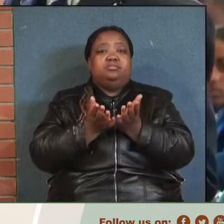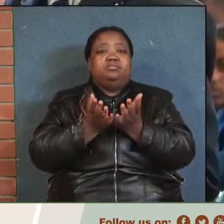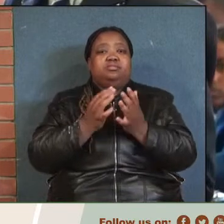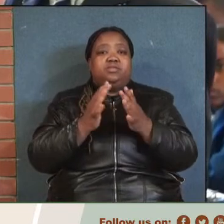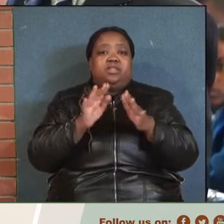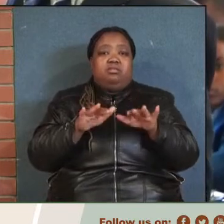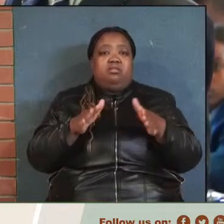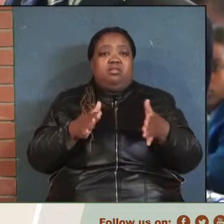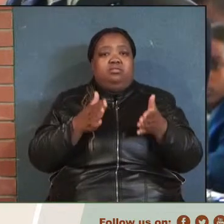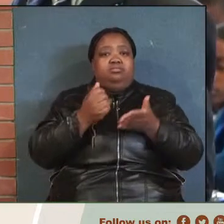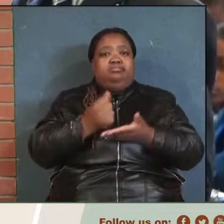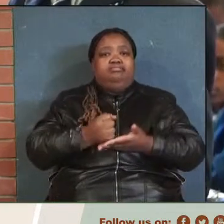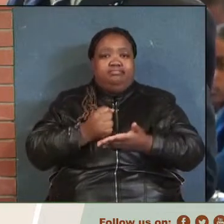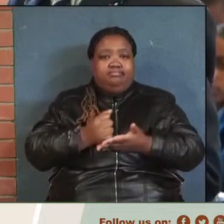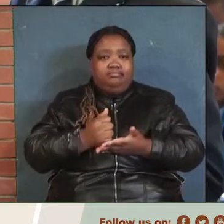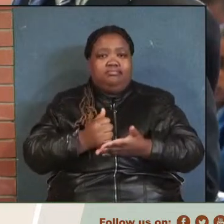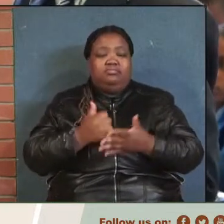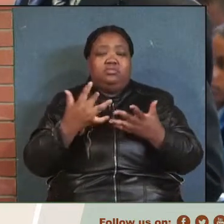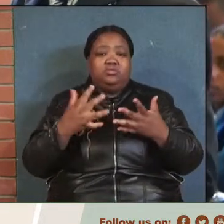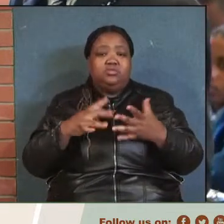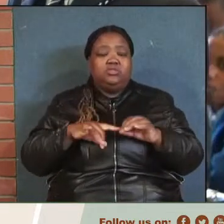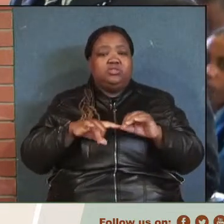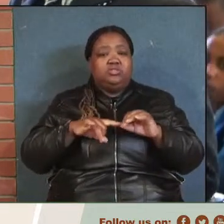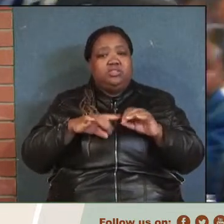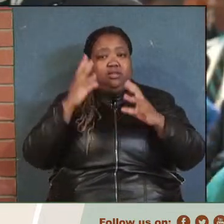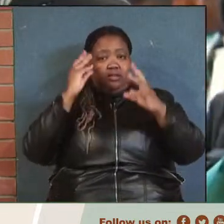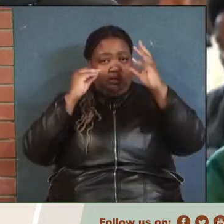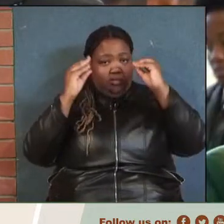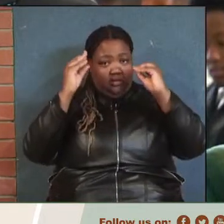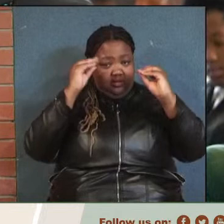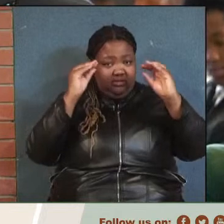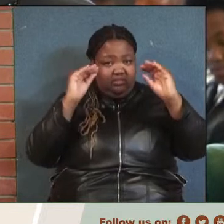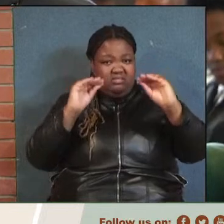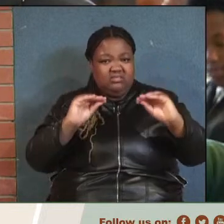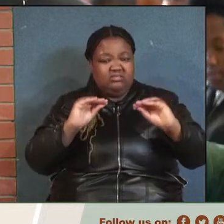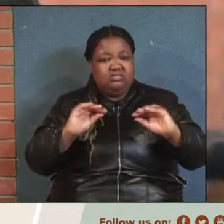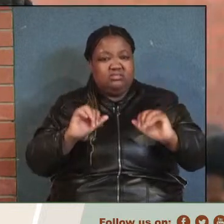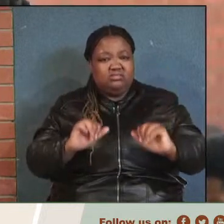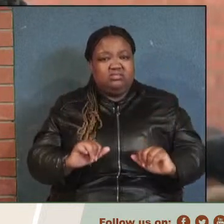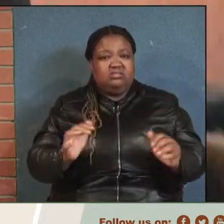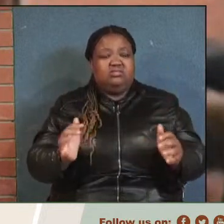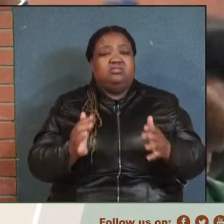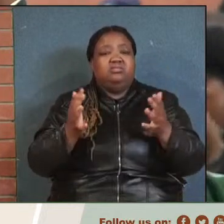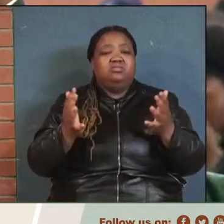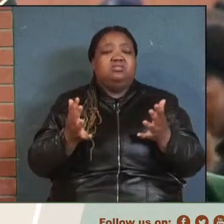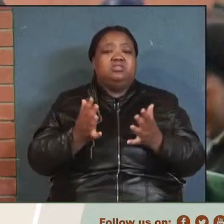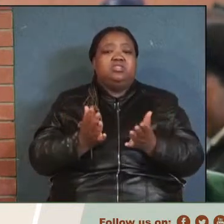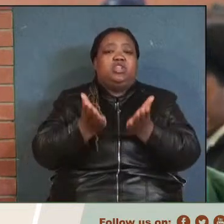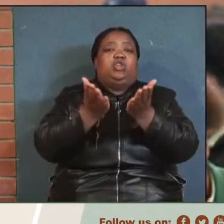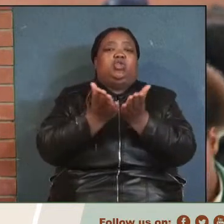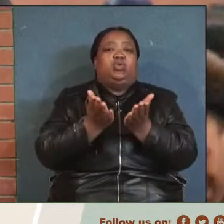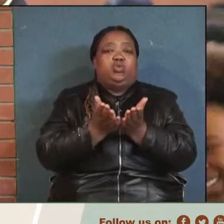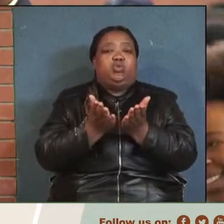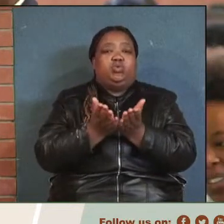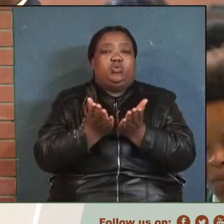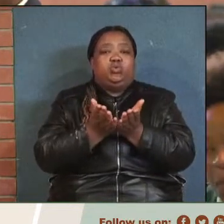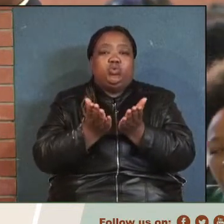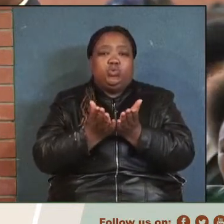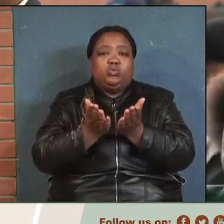quality learning and teaching cannot be understated. Access to quality school infrastructure is